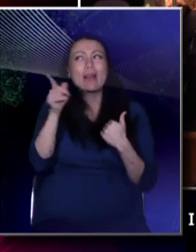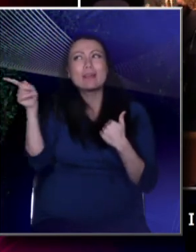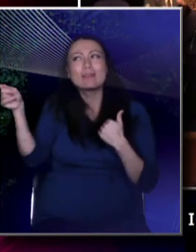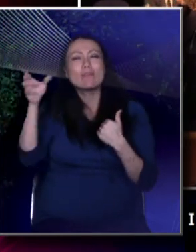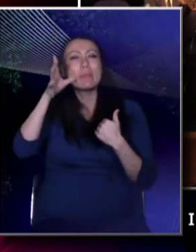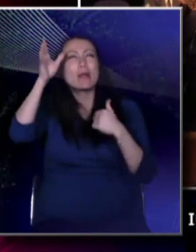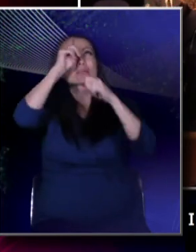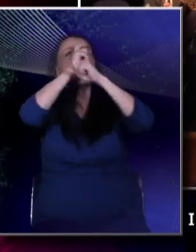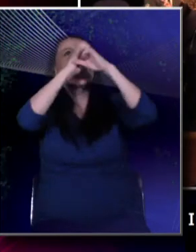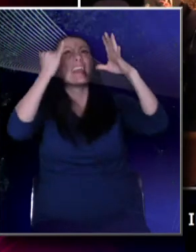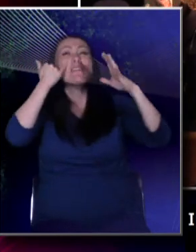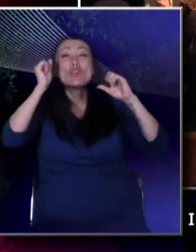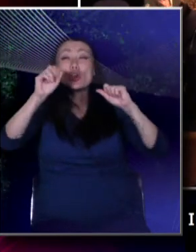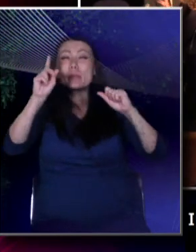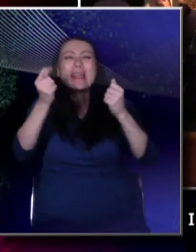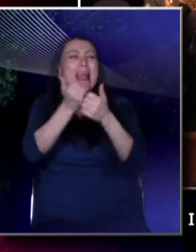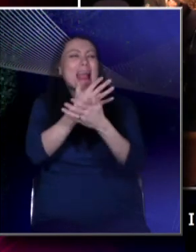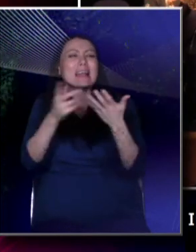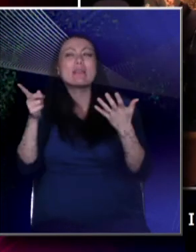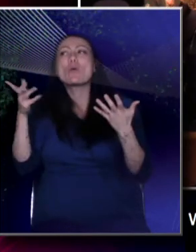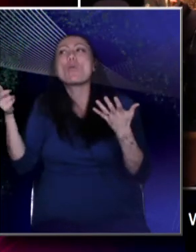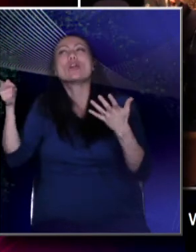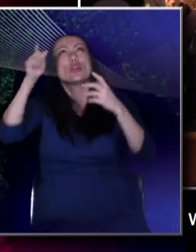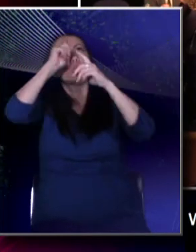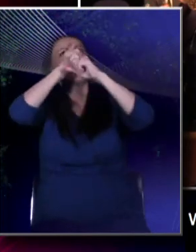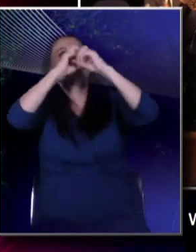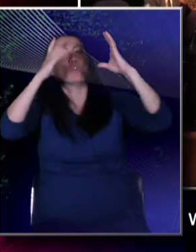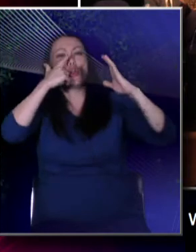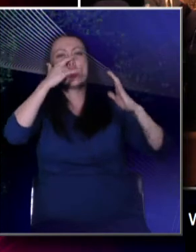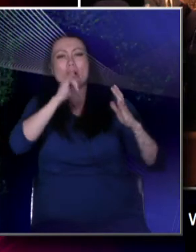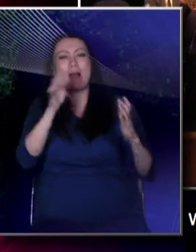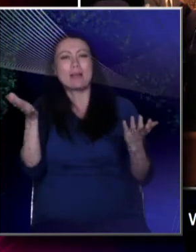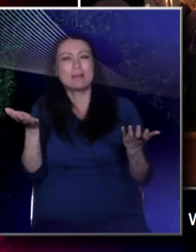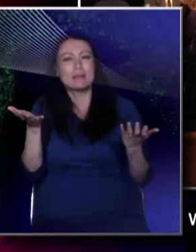If it could be anything, what would it look like to you?